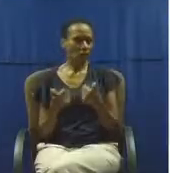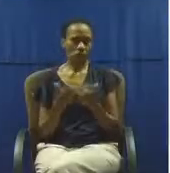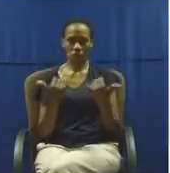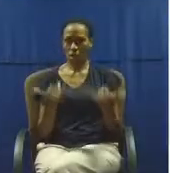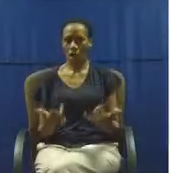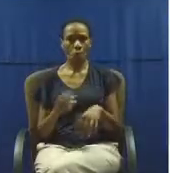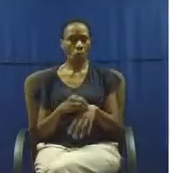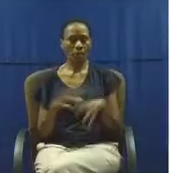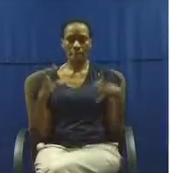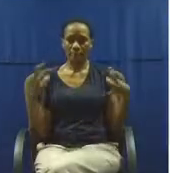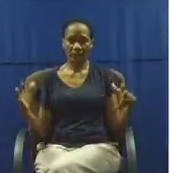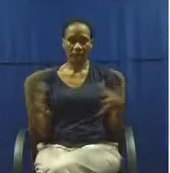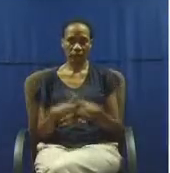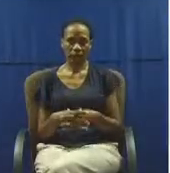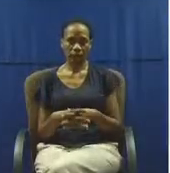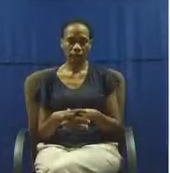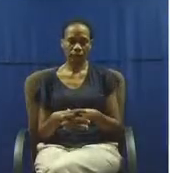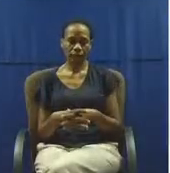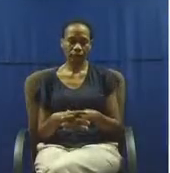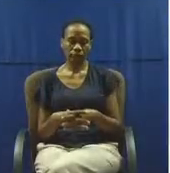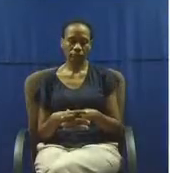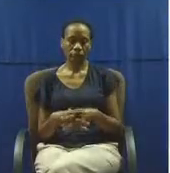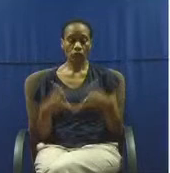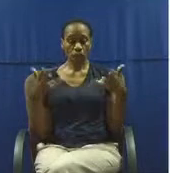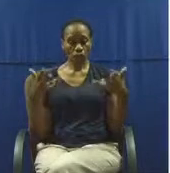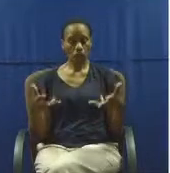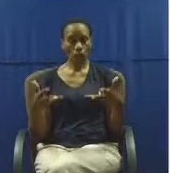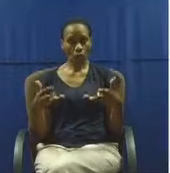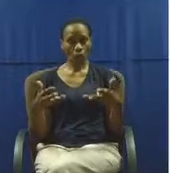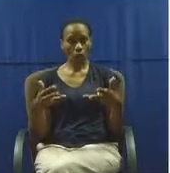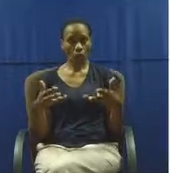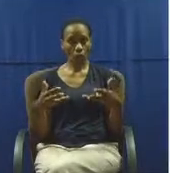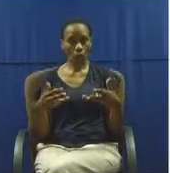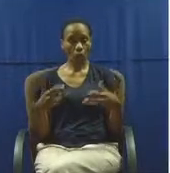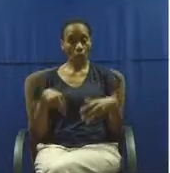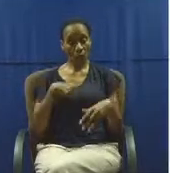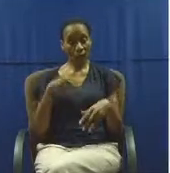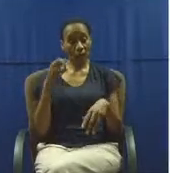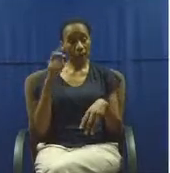is that we do obviously need to breathe life into them